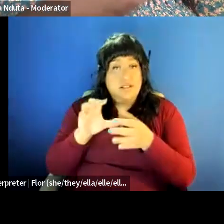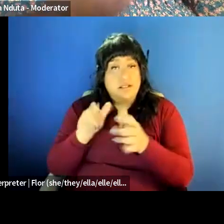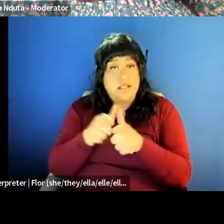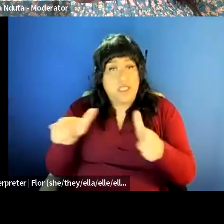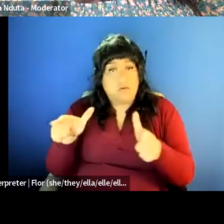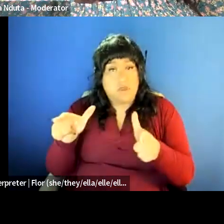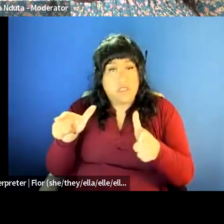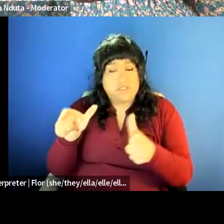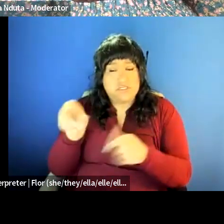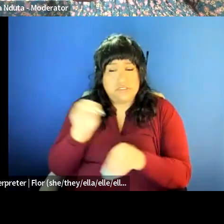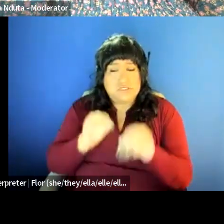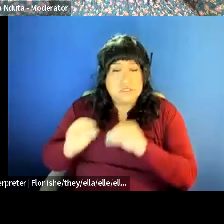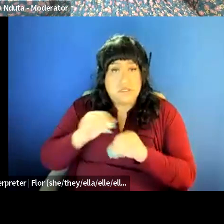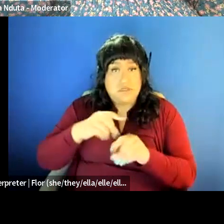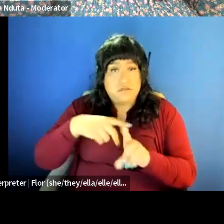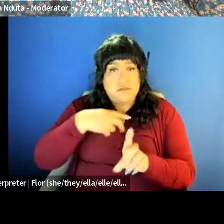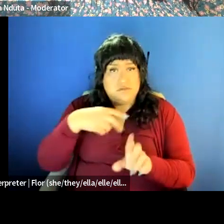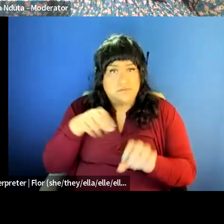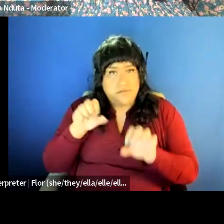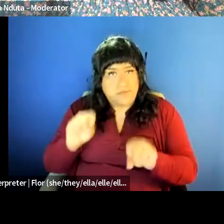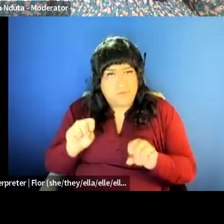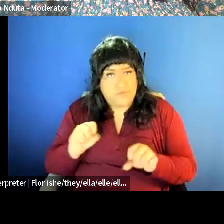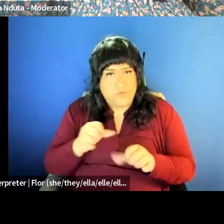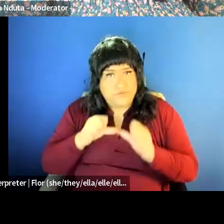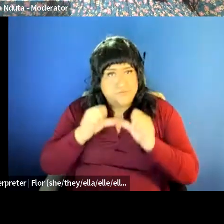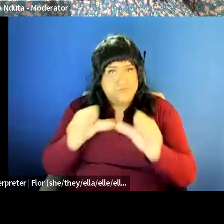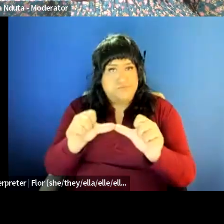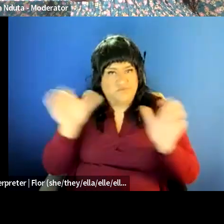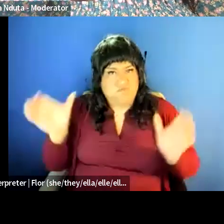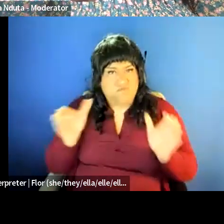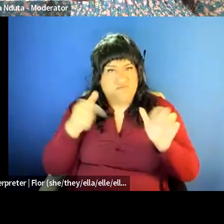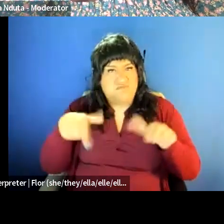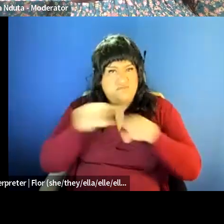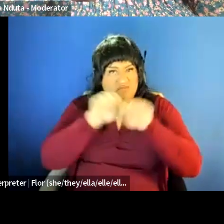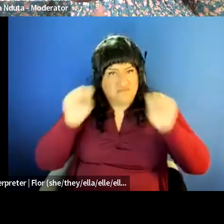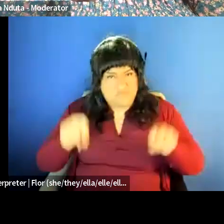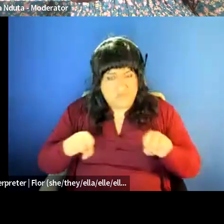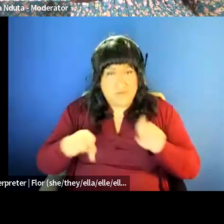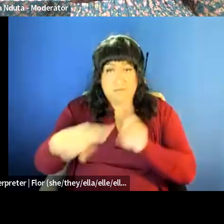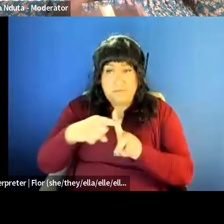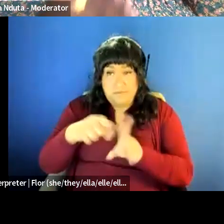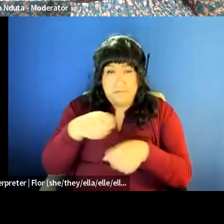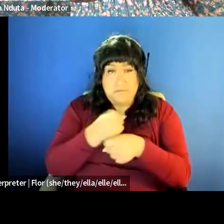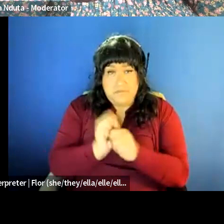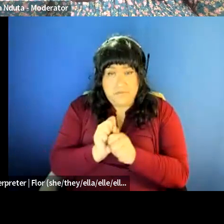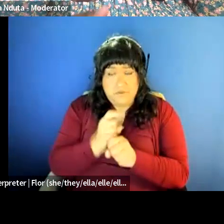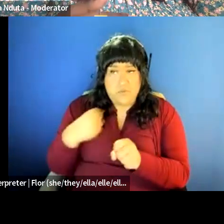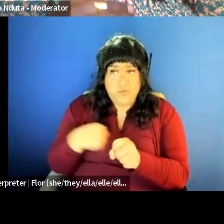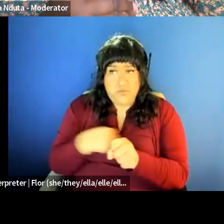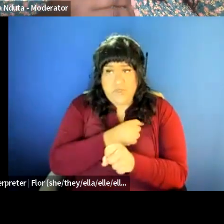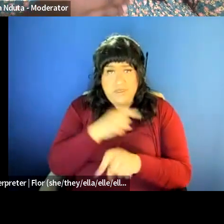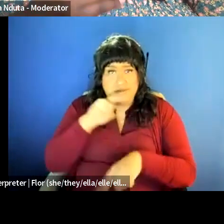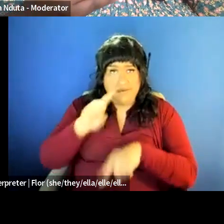to enable them to be able to hold the systems and make it such that we cannot even hold the